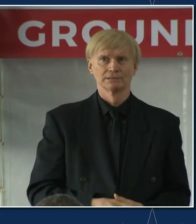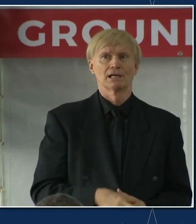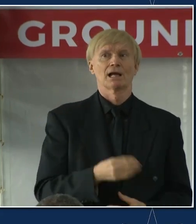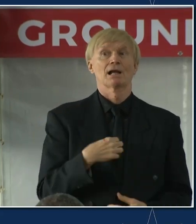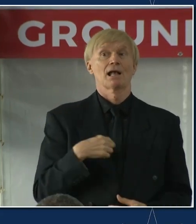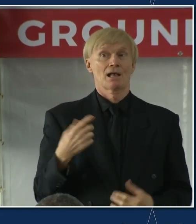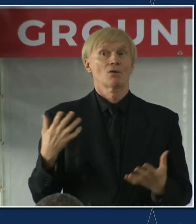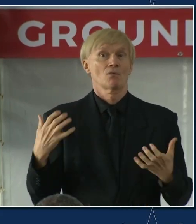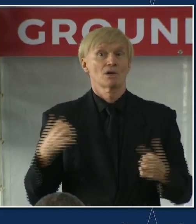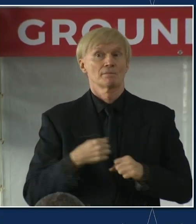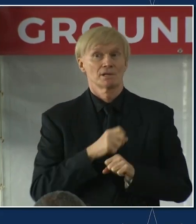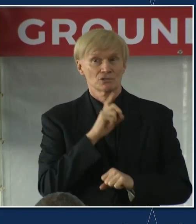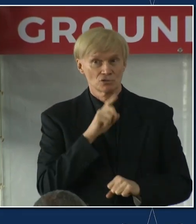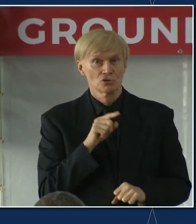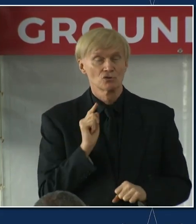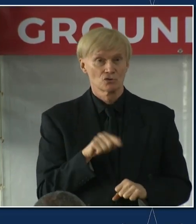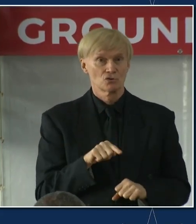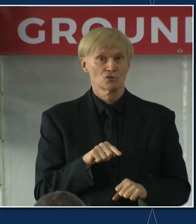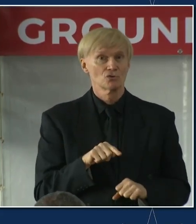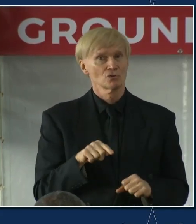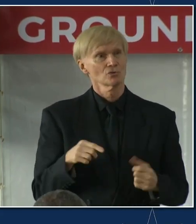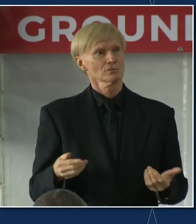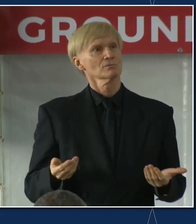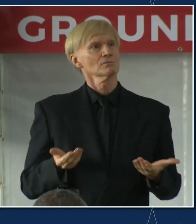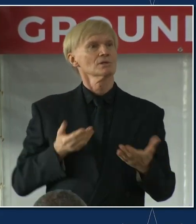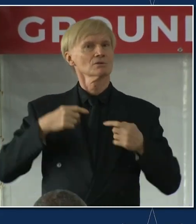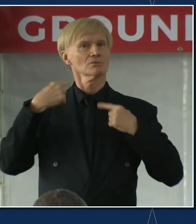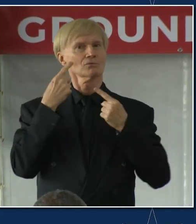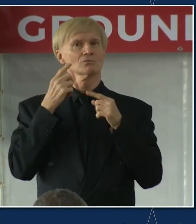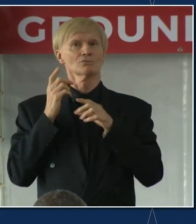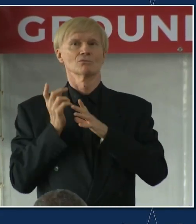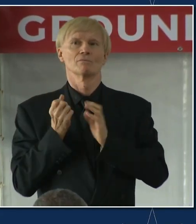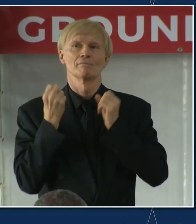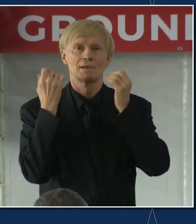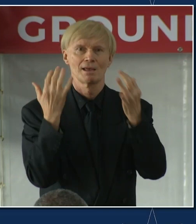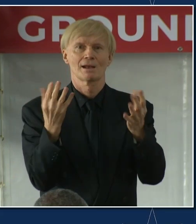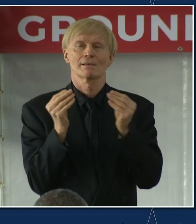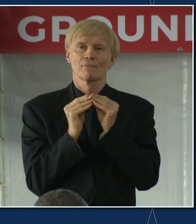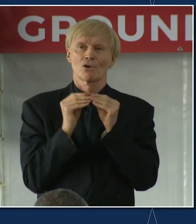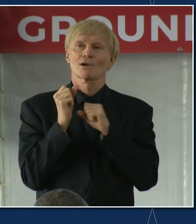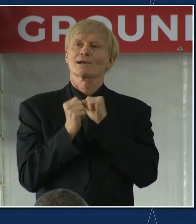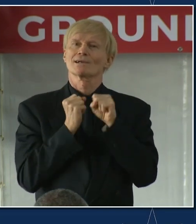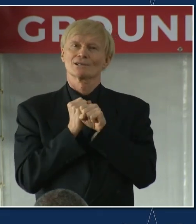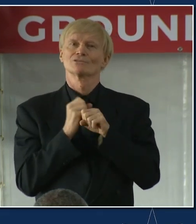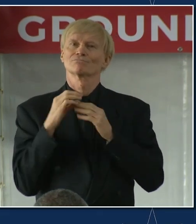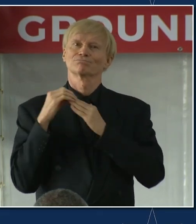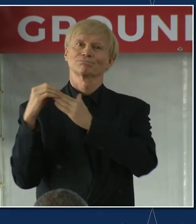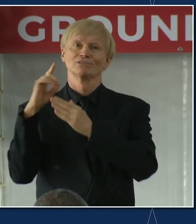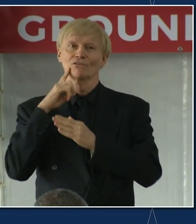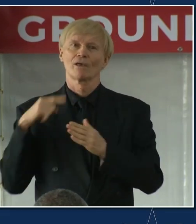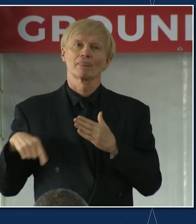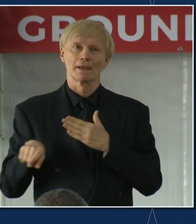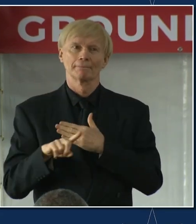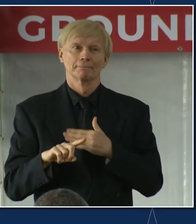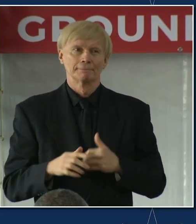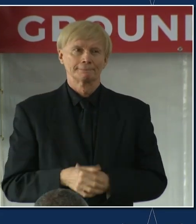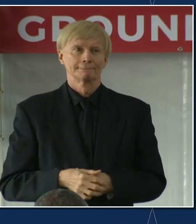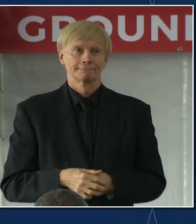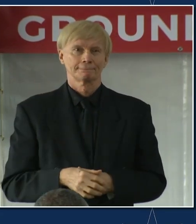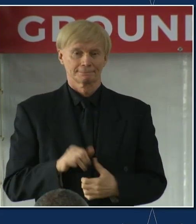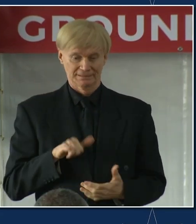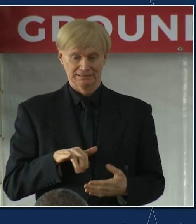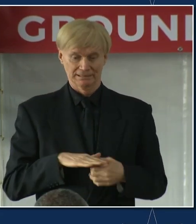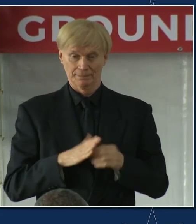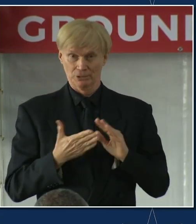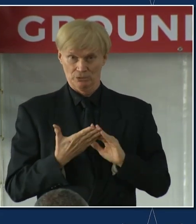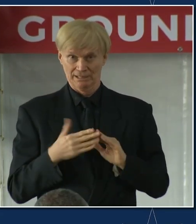and I want to ensure you are here to fight for them for many more years to come. This community, this